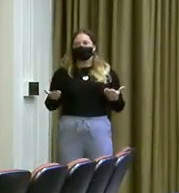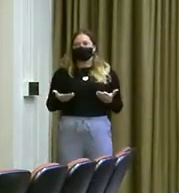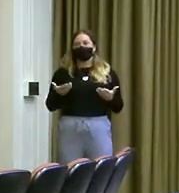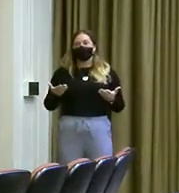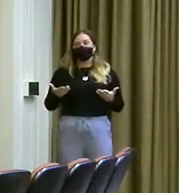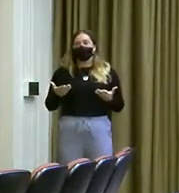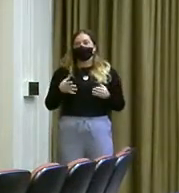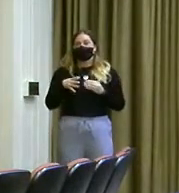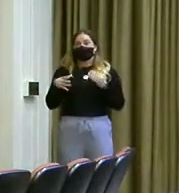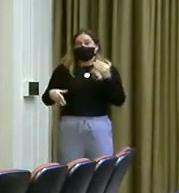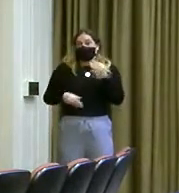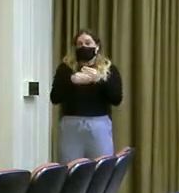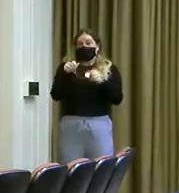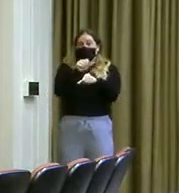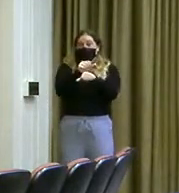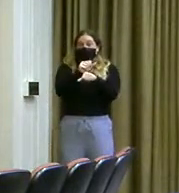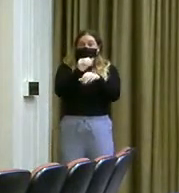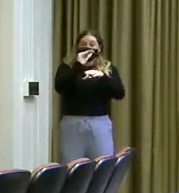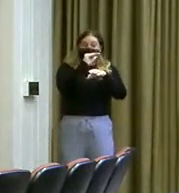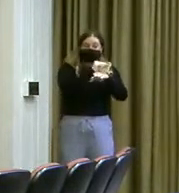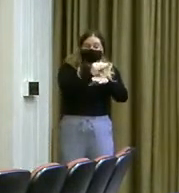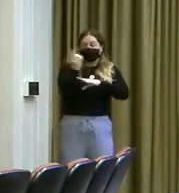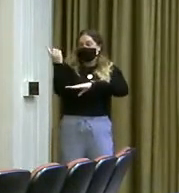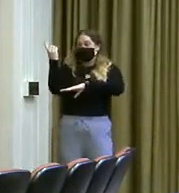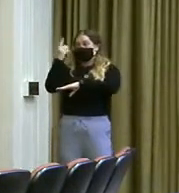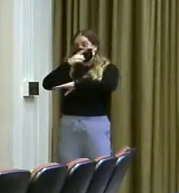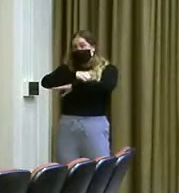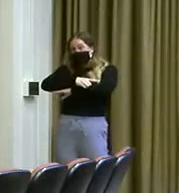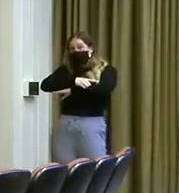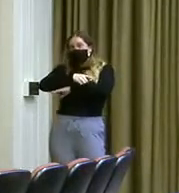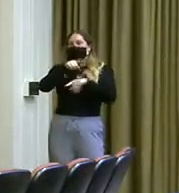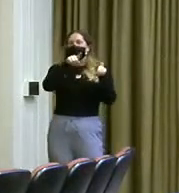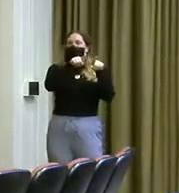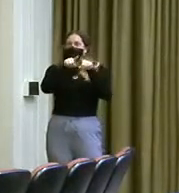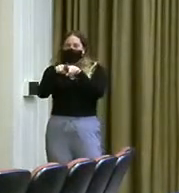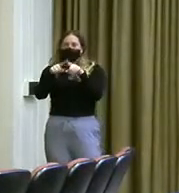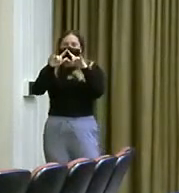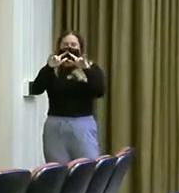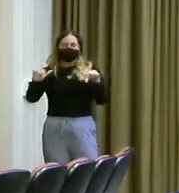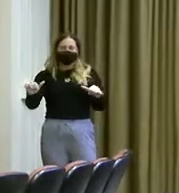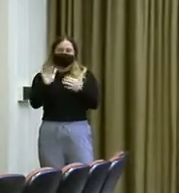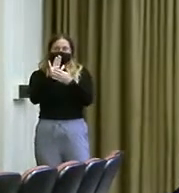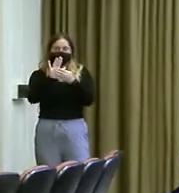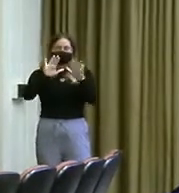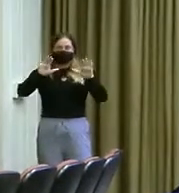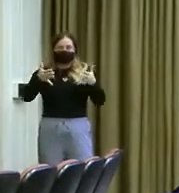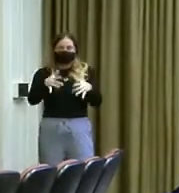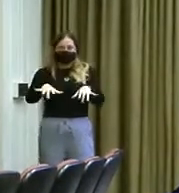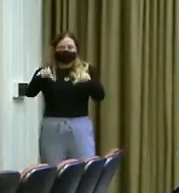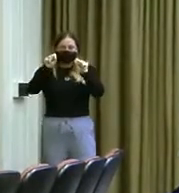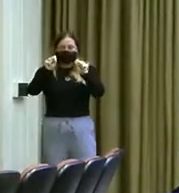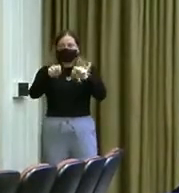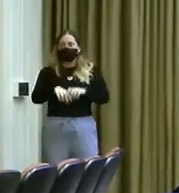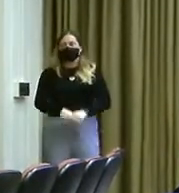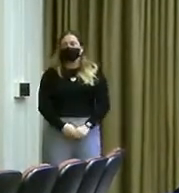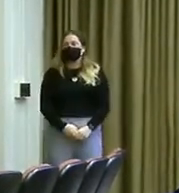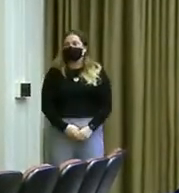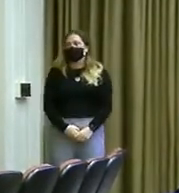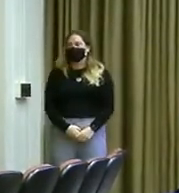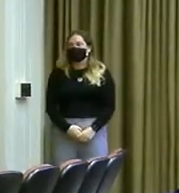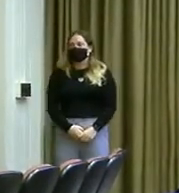in addition to working nights and days, was taking classes here at Hofstra. So thank you to the